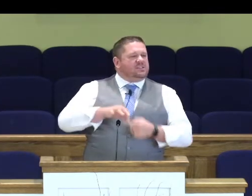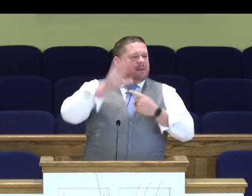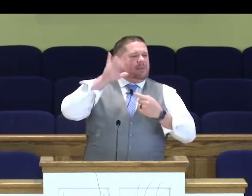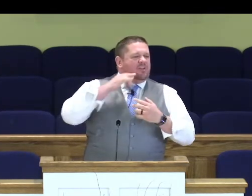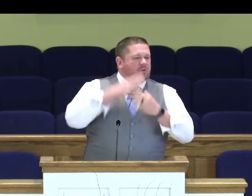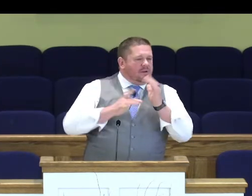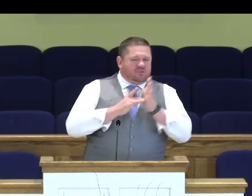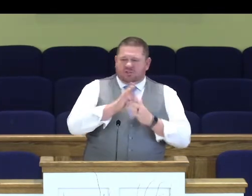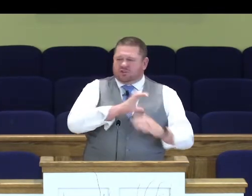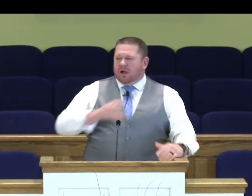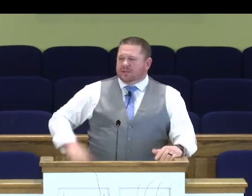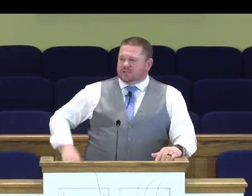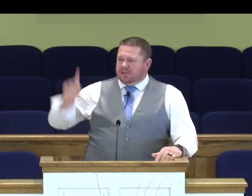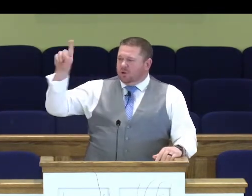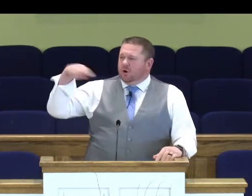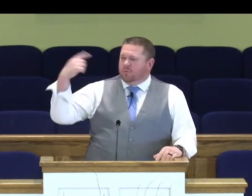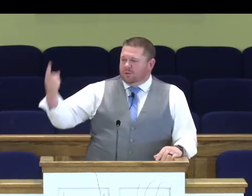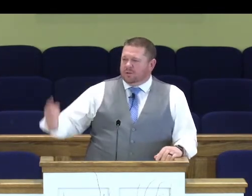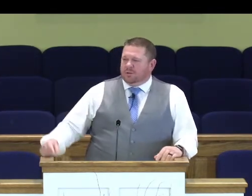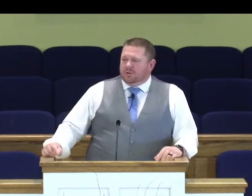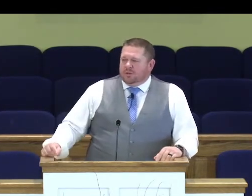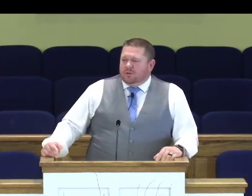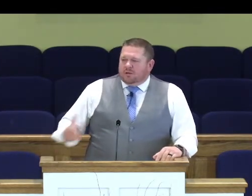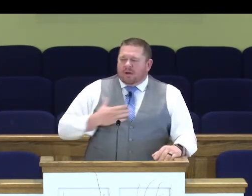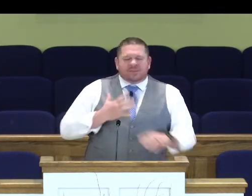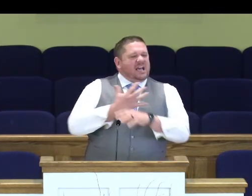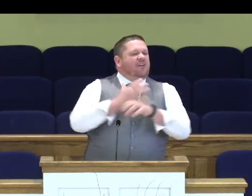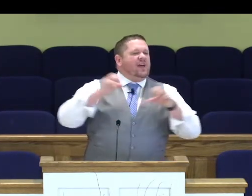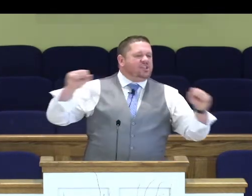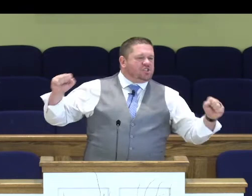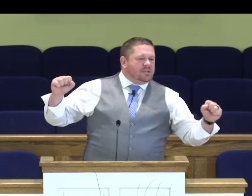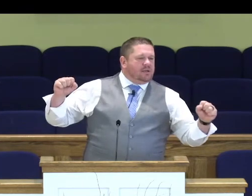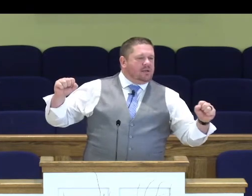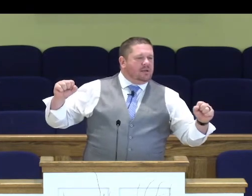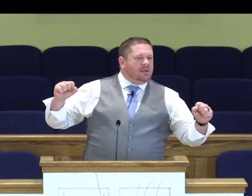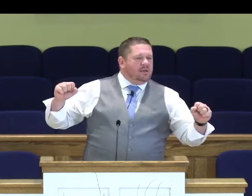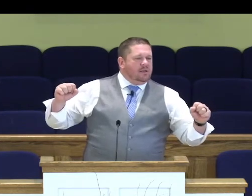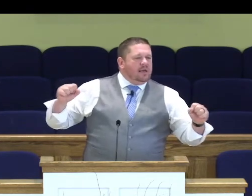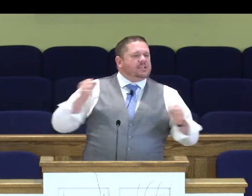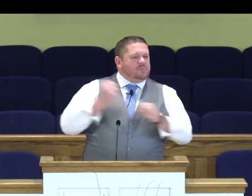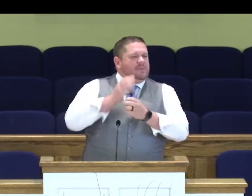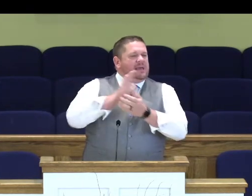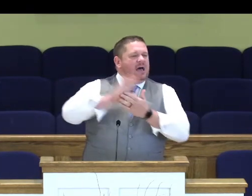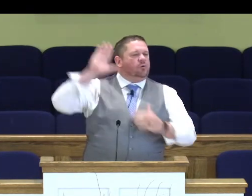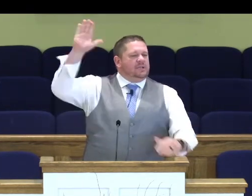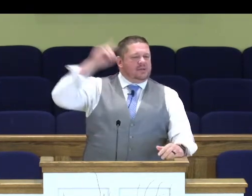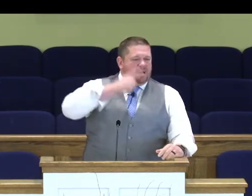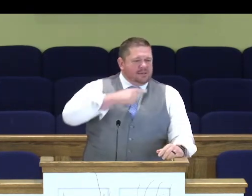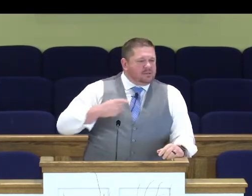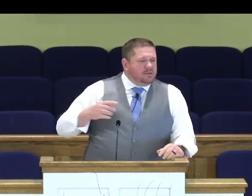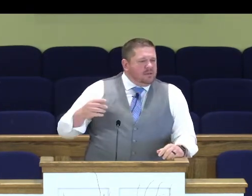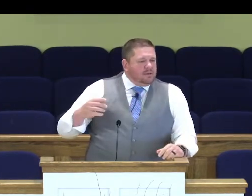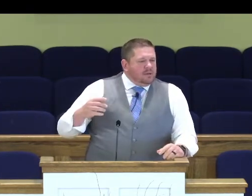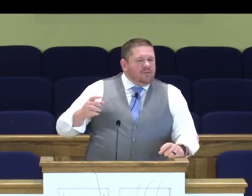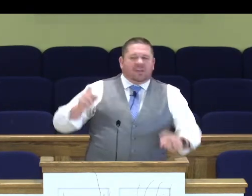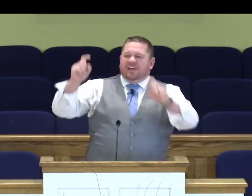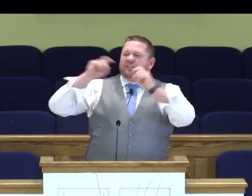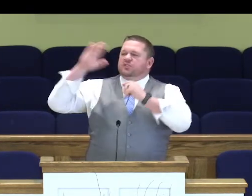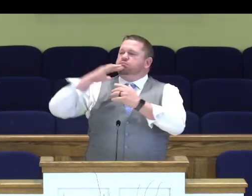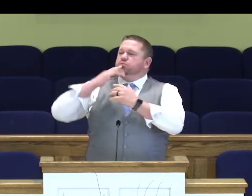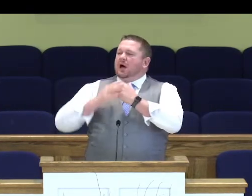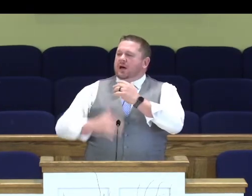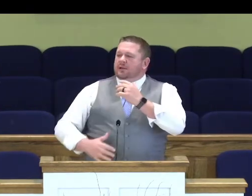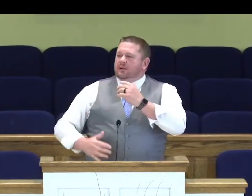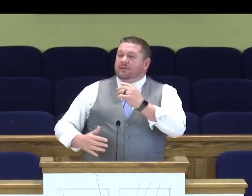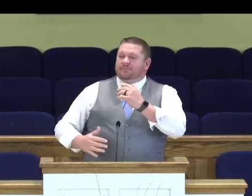me except by the blood of Jesus Christ and Him alone. My salvation has made me hallowed in His eyes. The gift